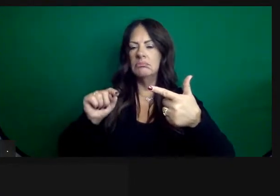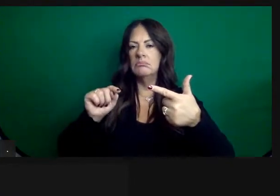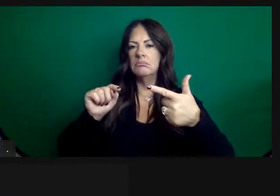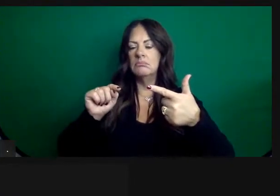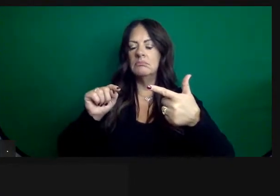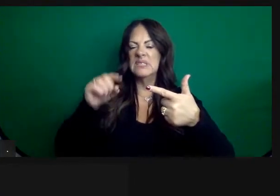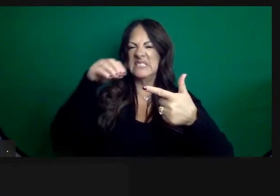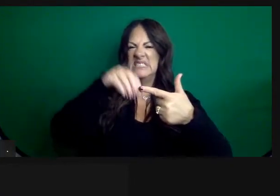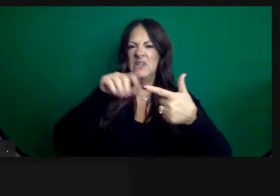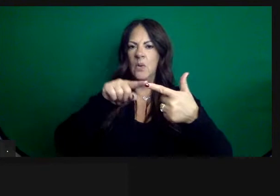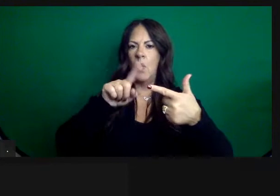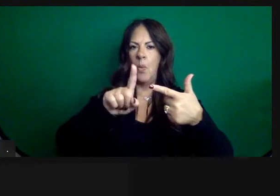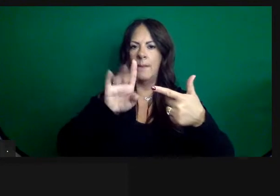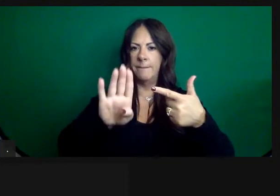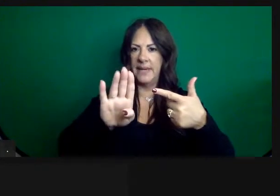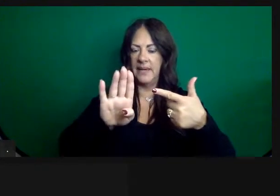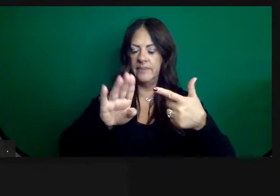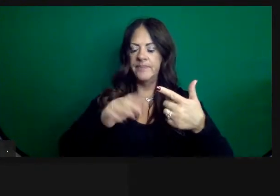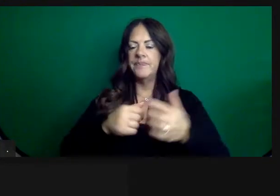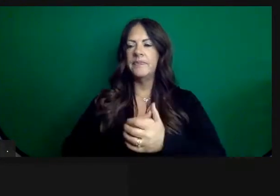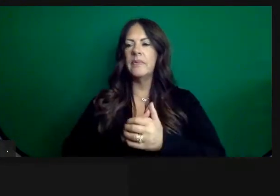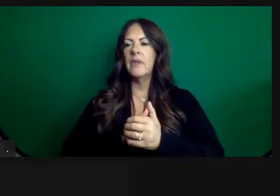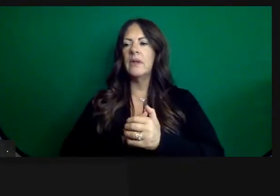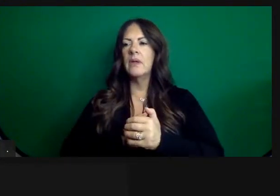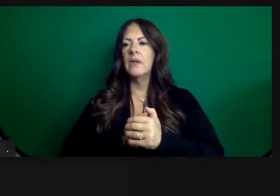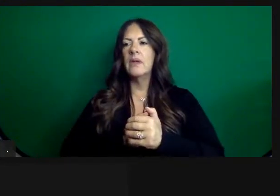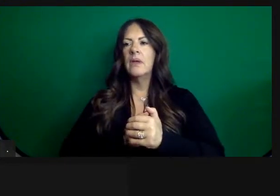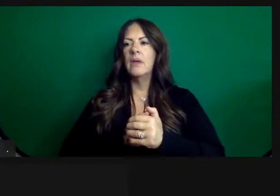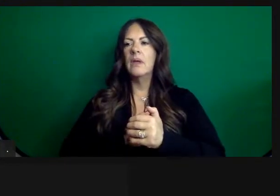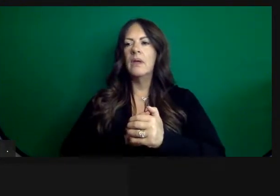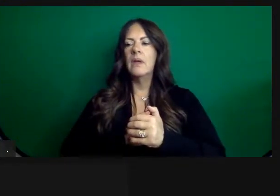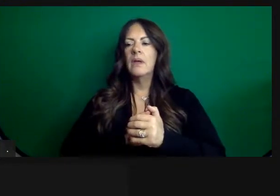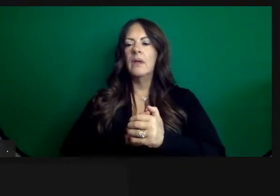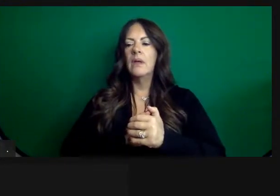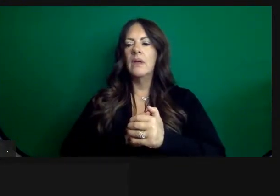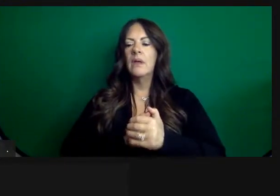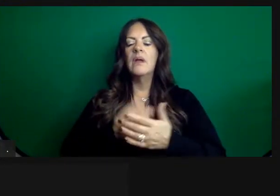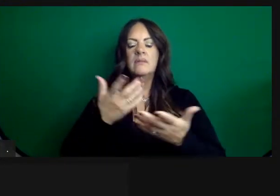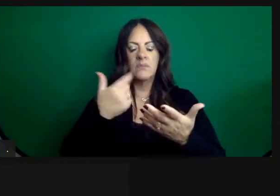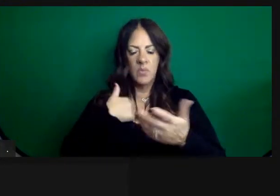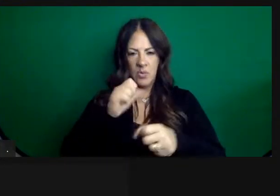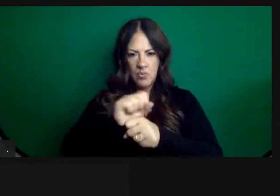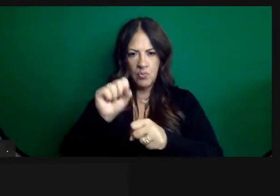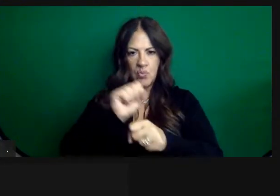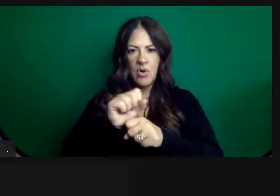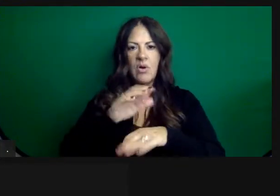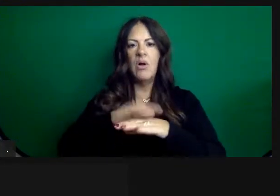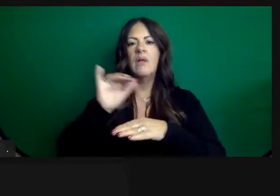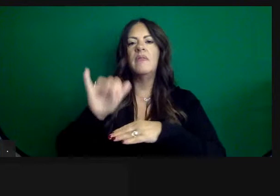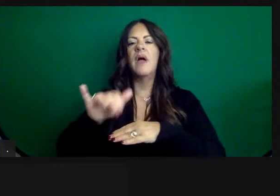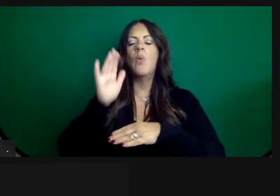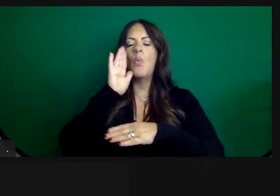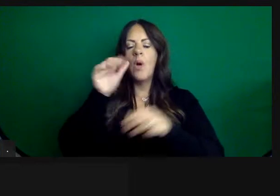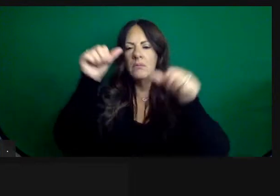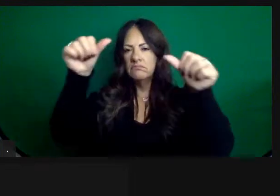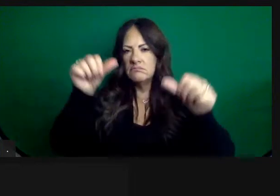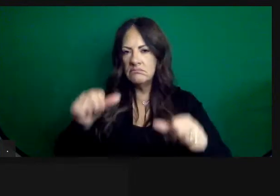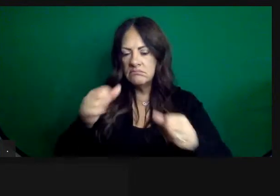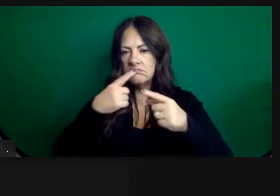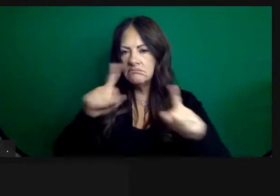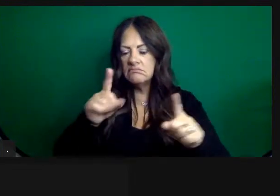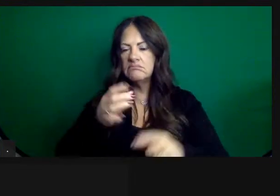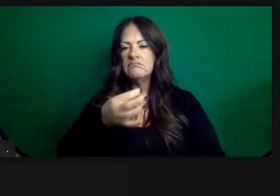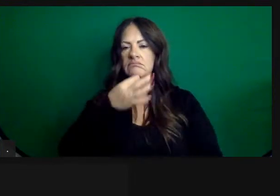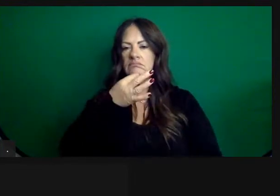those groups and some more specifics that is being worked on actively and will be posted shortly,